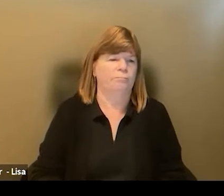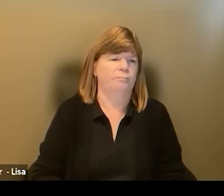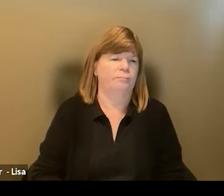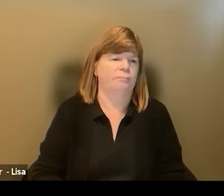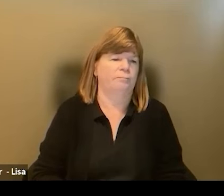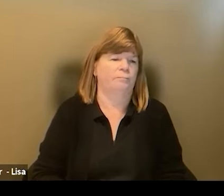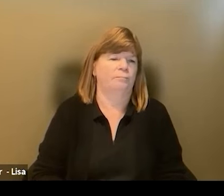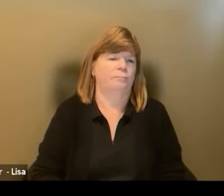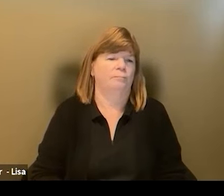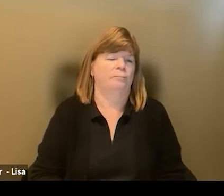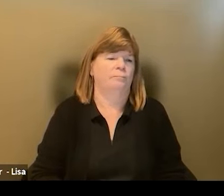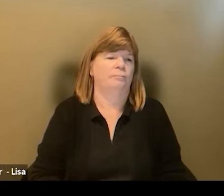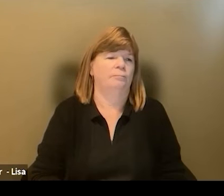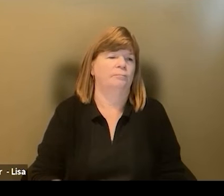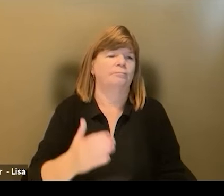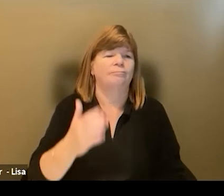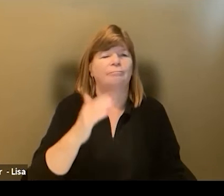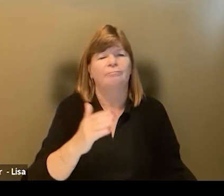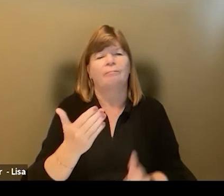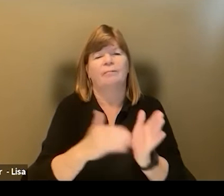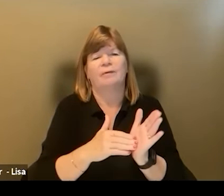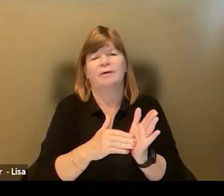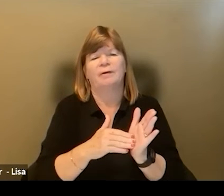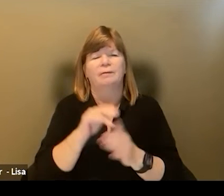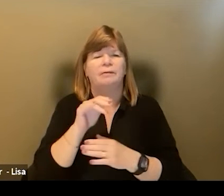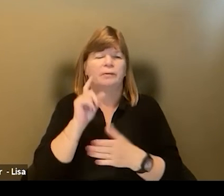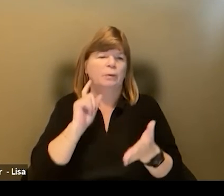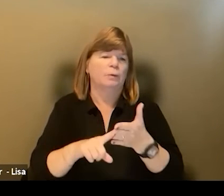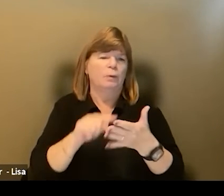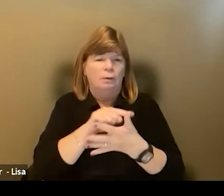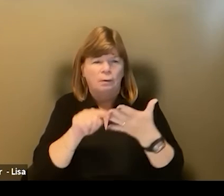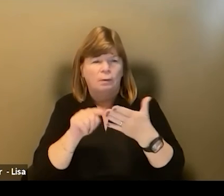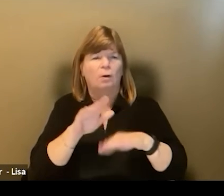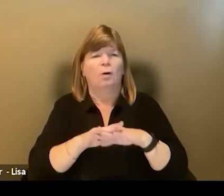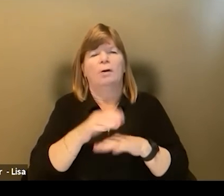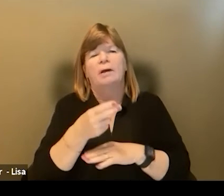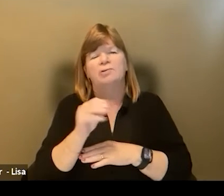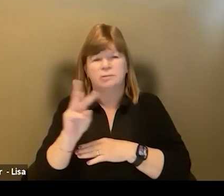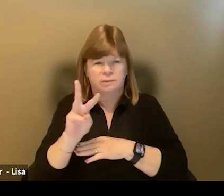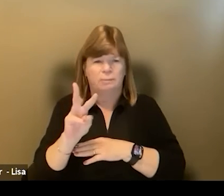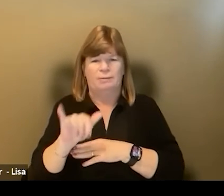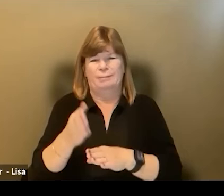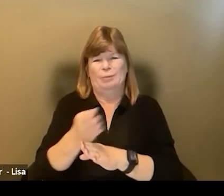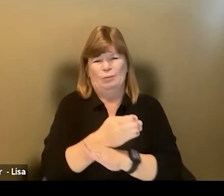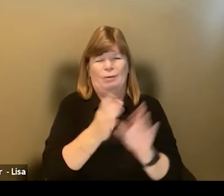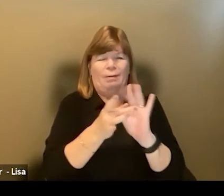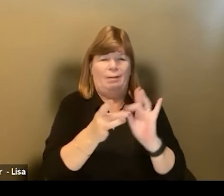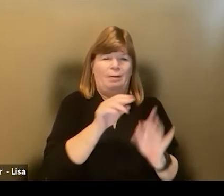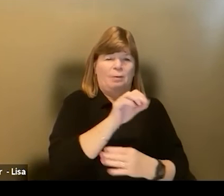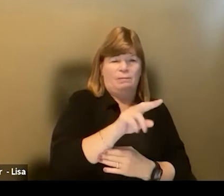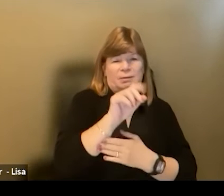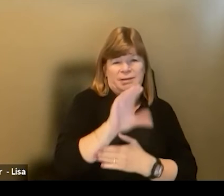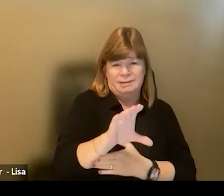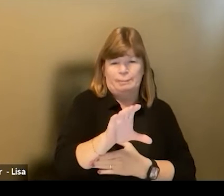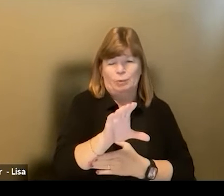participation. And then again, just noting those things on the health and wellness that were previously shared during the November-December